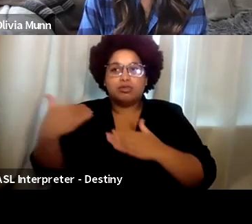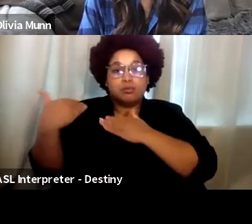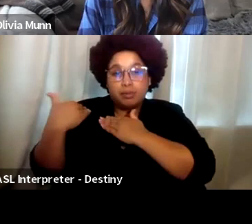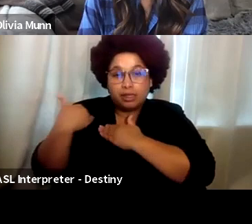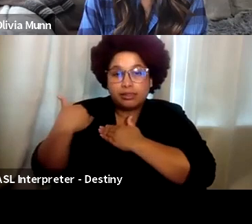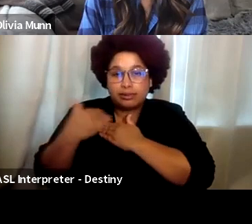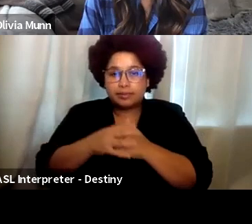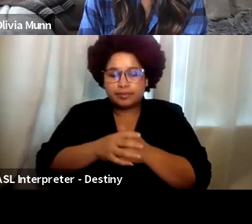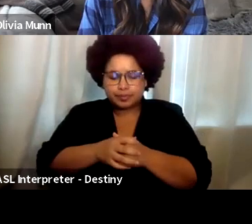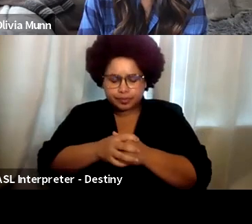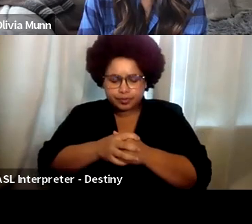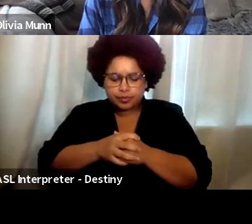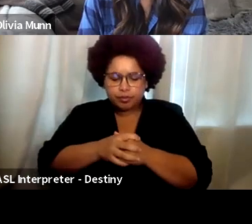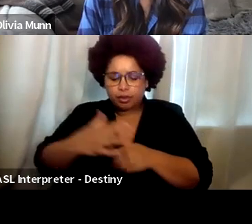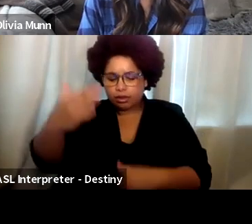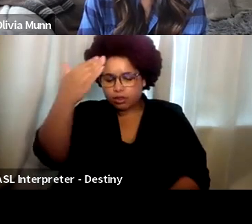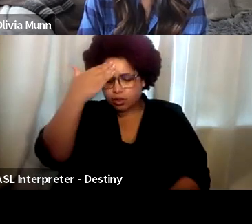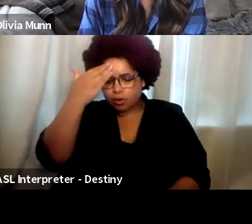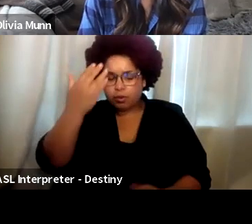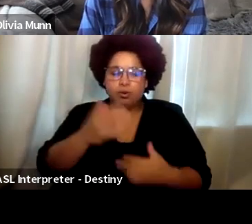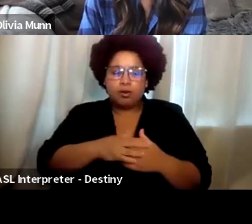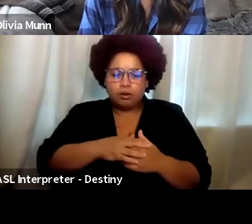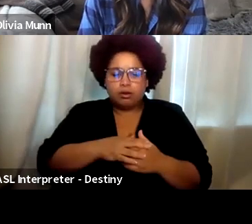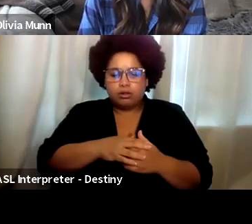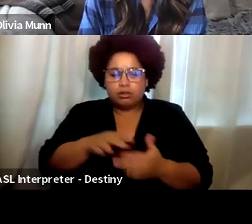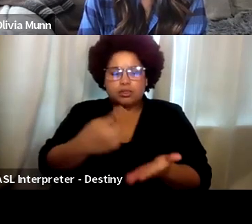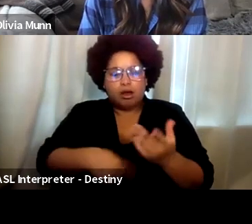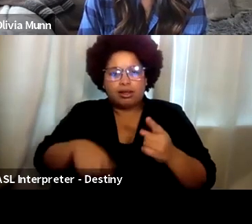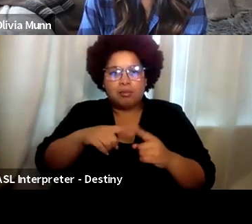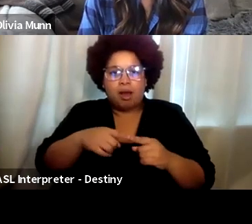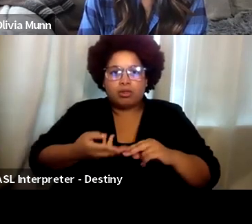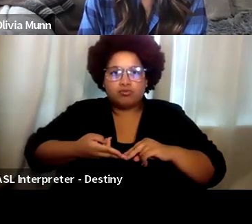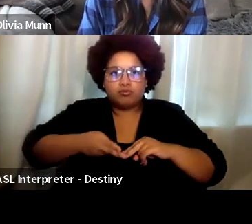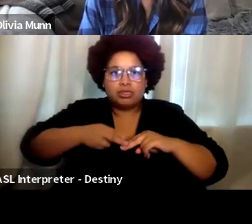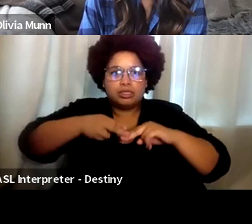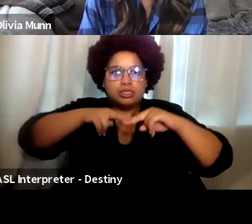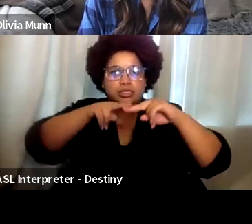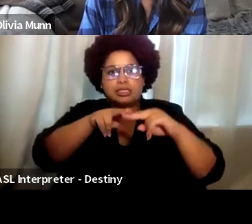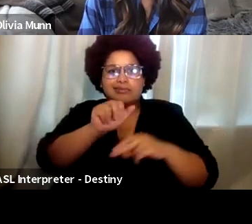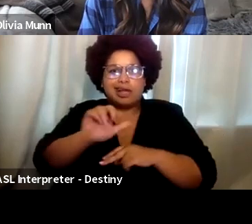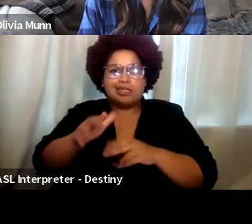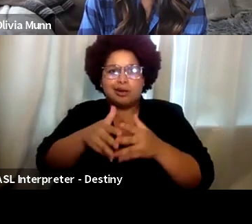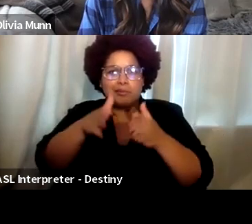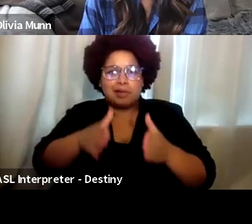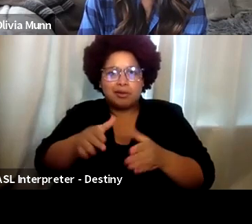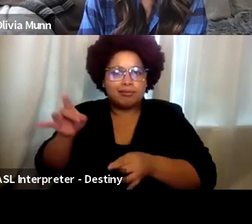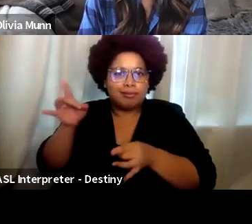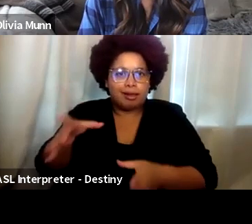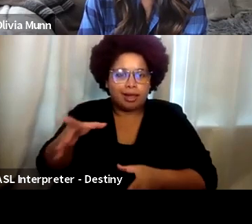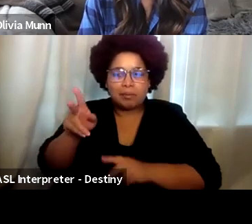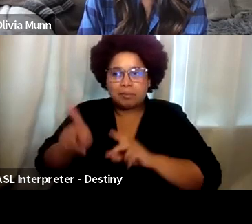know that as we were talking about the amplitude of Asian American hate and everyone